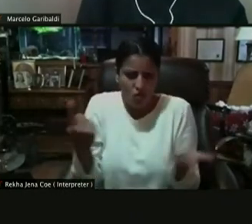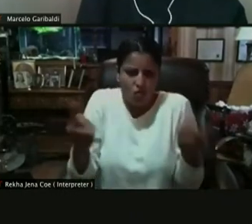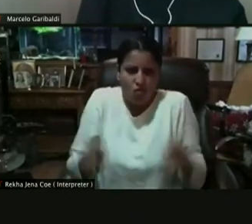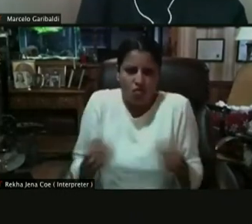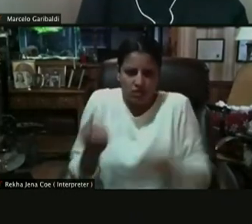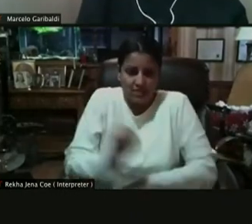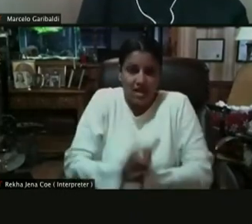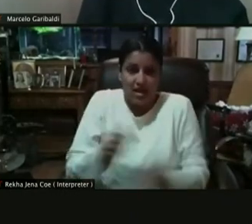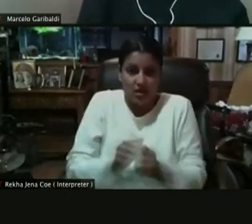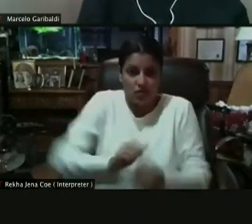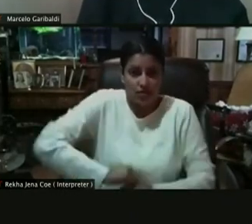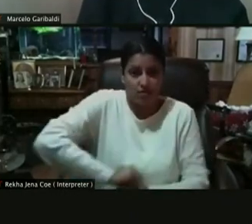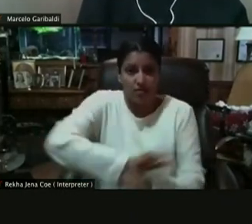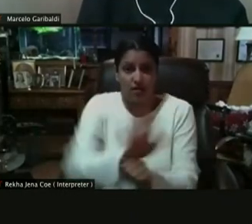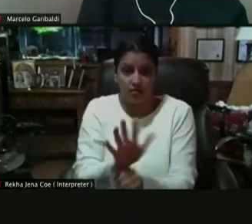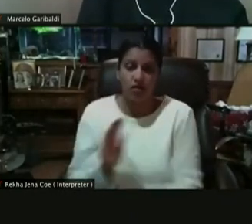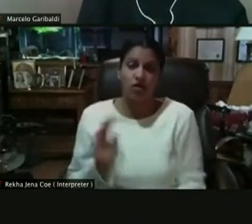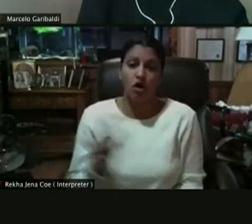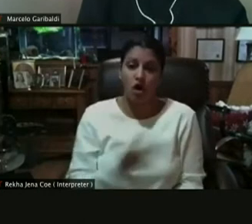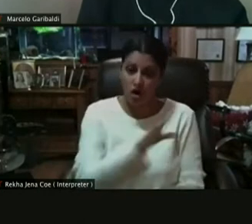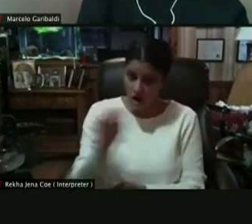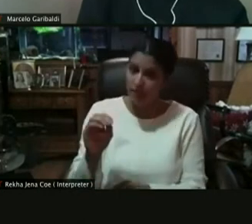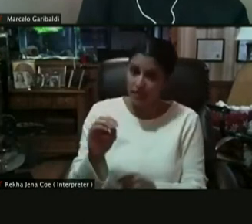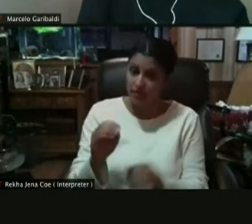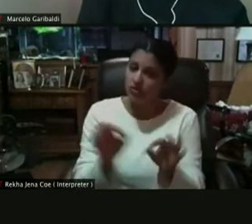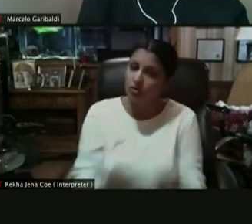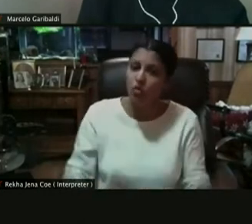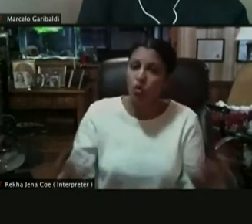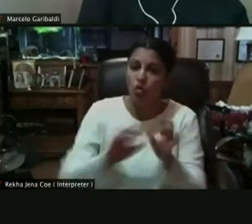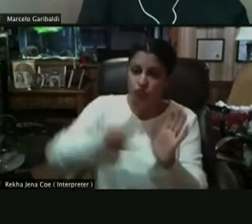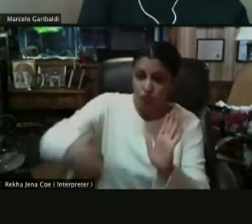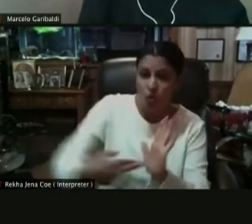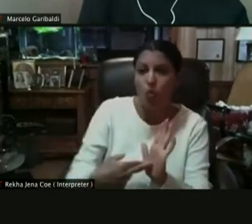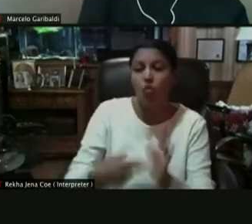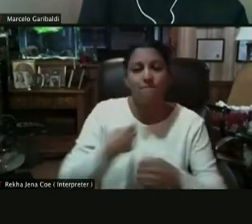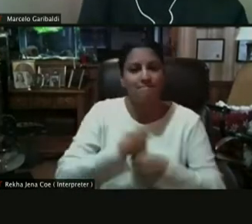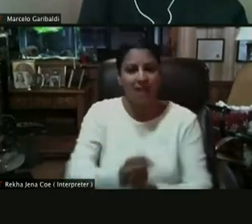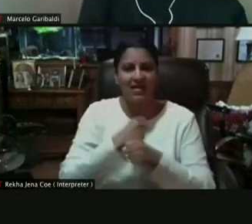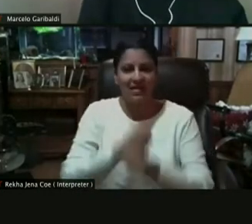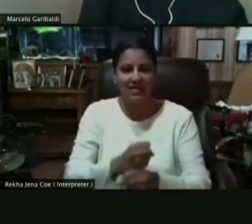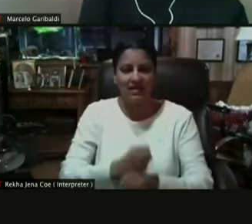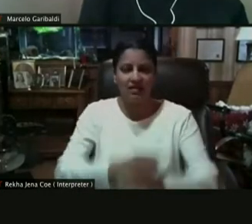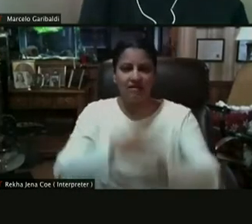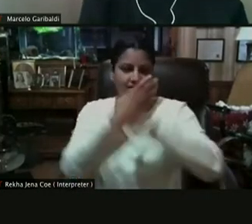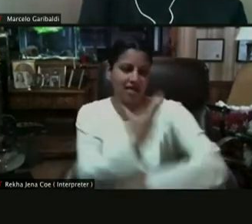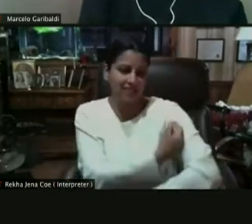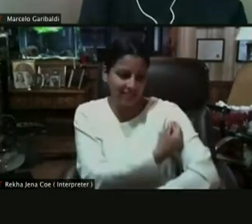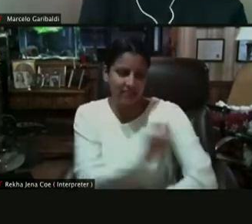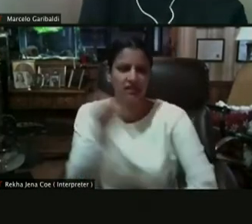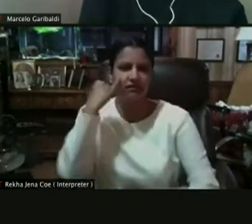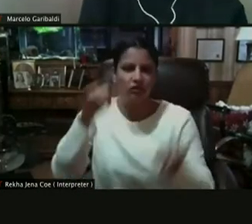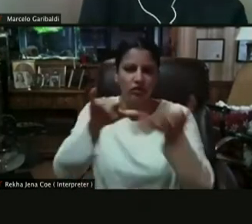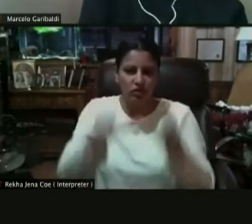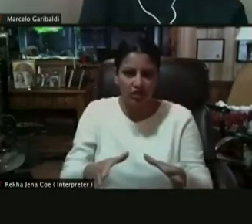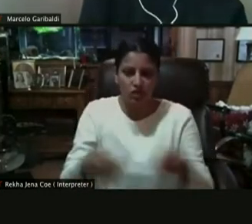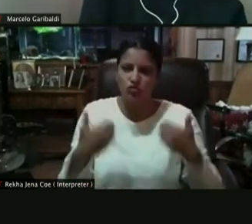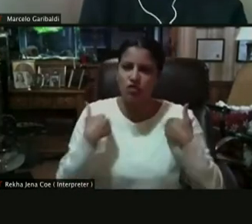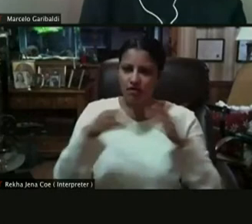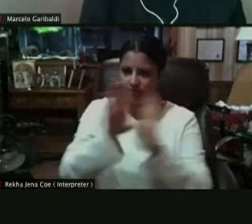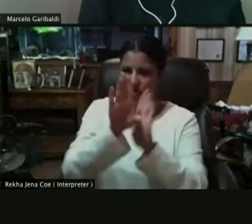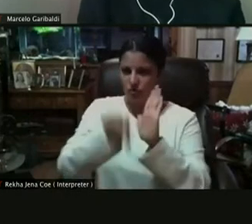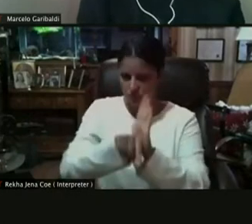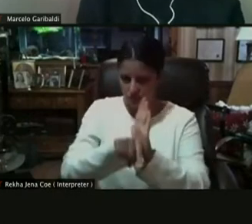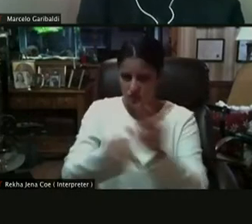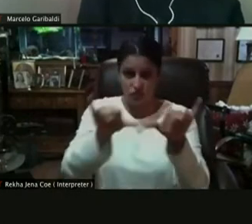our company is one that's really playing an important role in manufacturing vaccines. If you're an engineer, if you're someone who has a background in